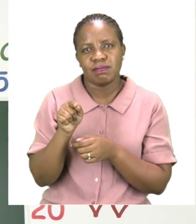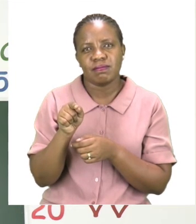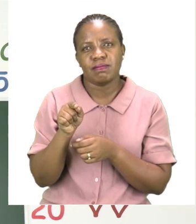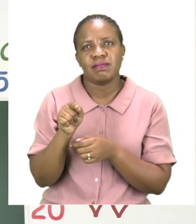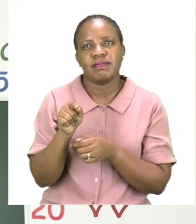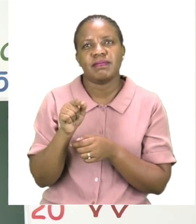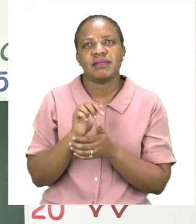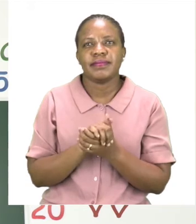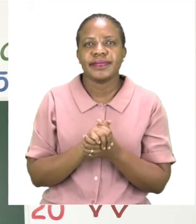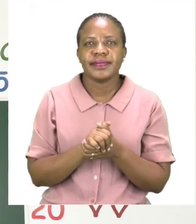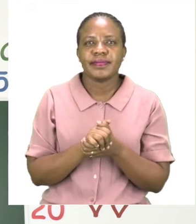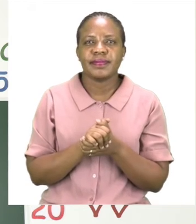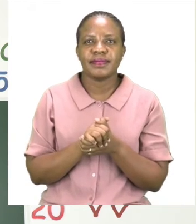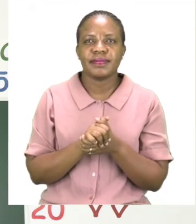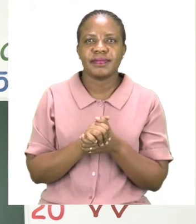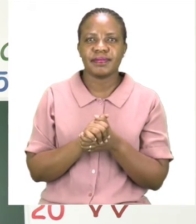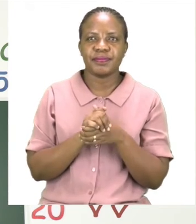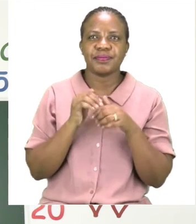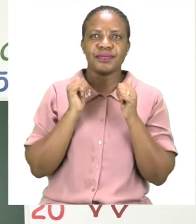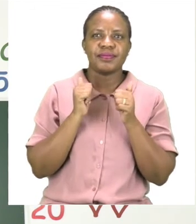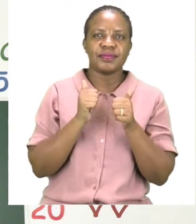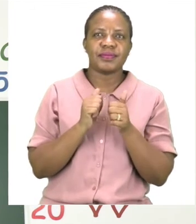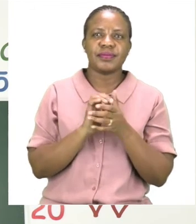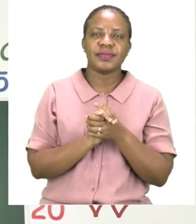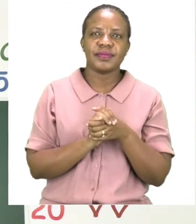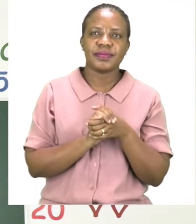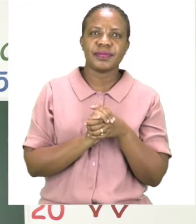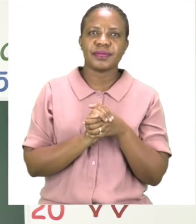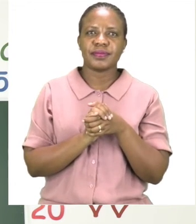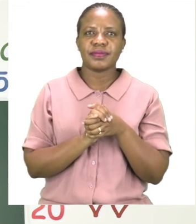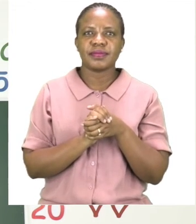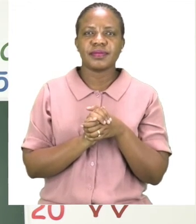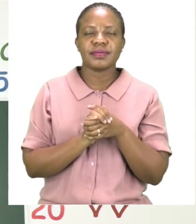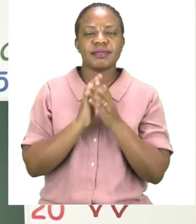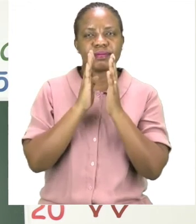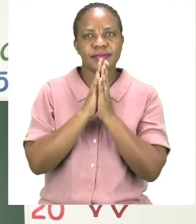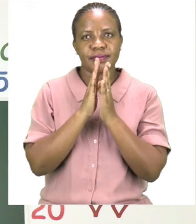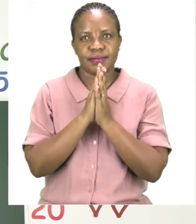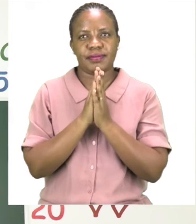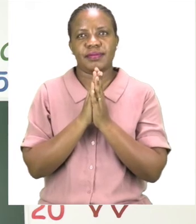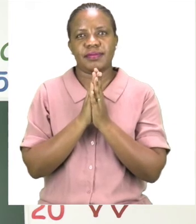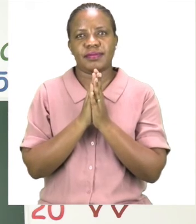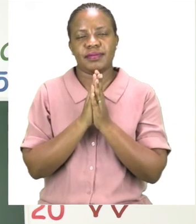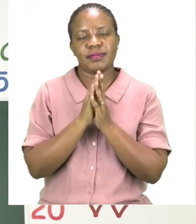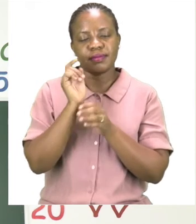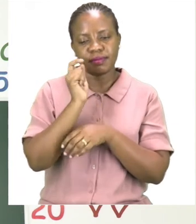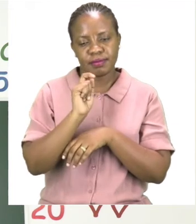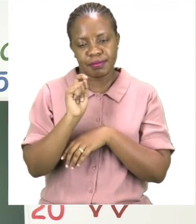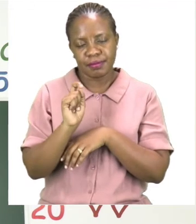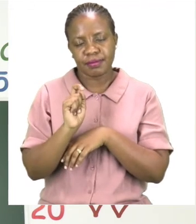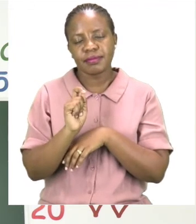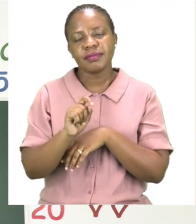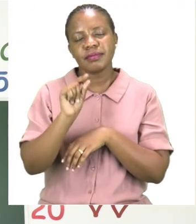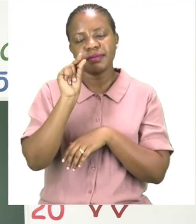down, round. There we go. So make sure that when you are doing your letters, small letter N, it